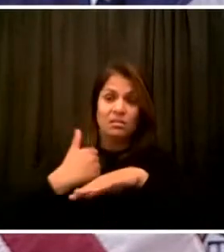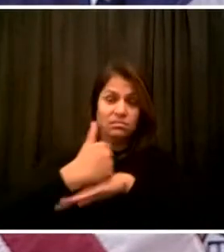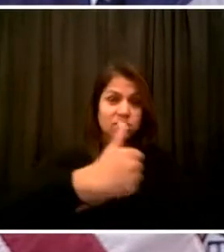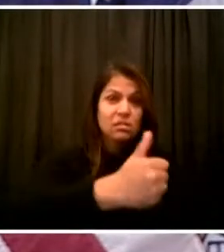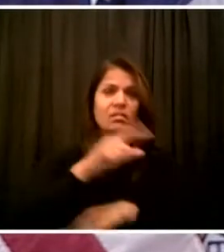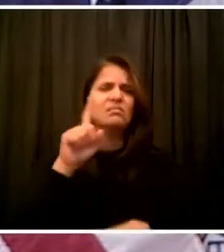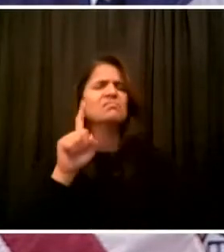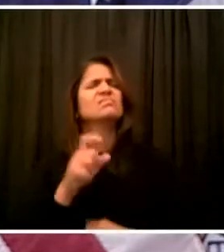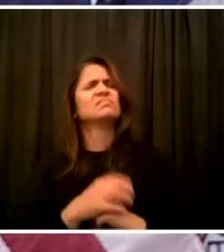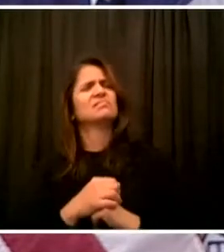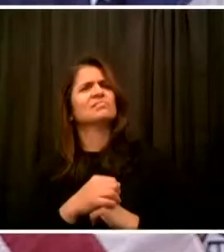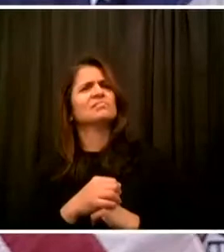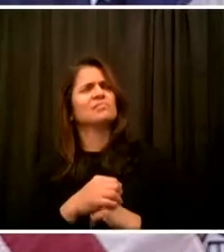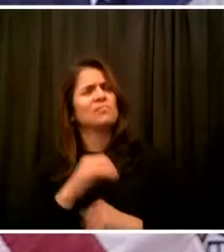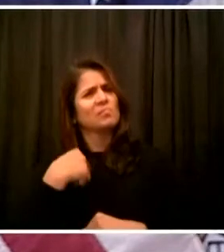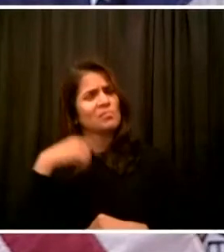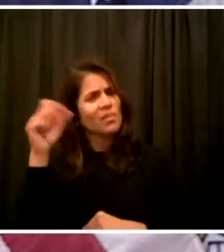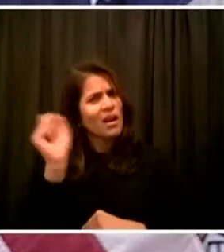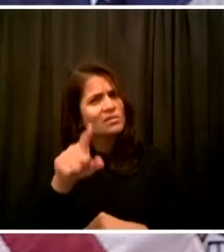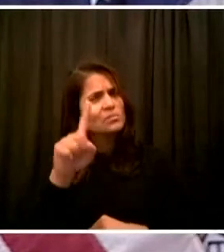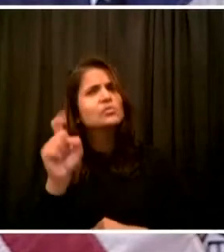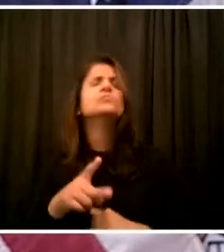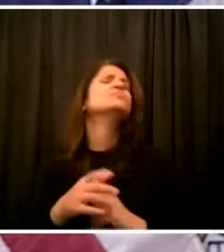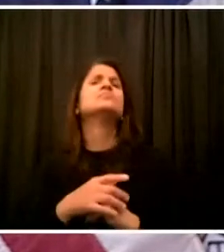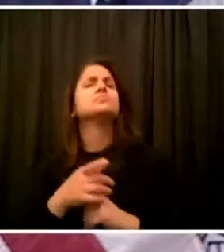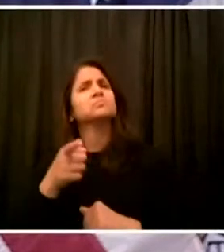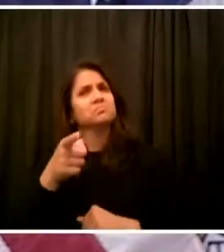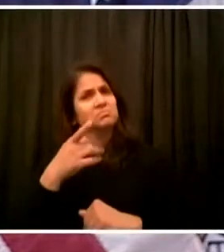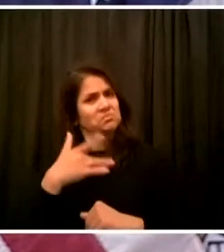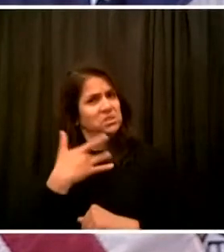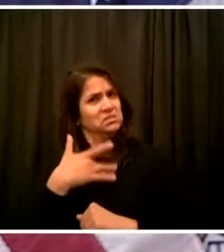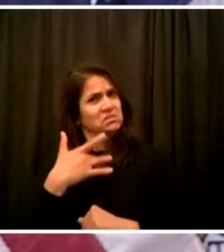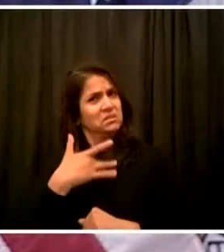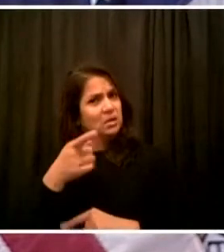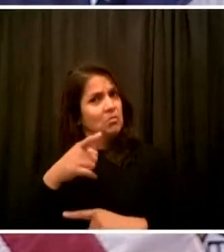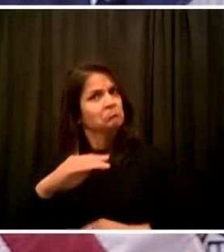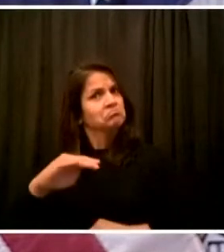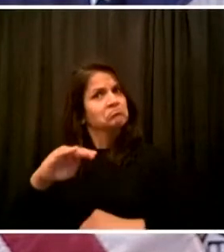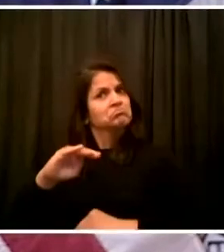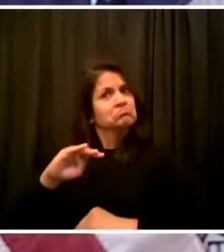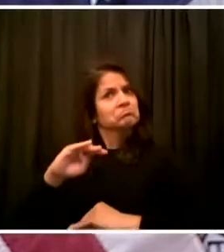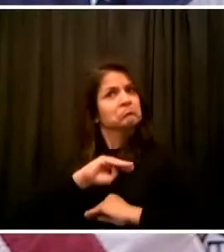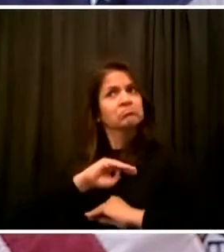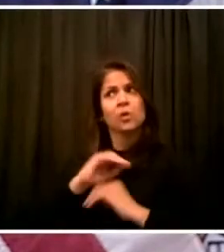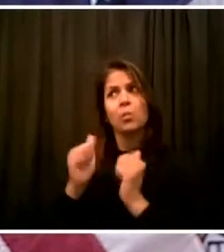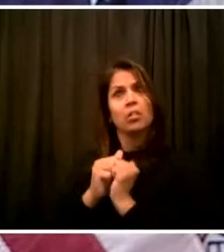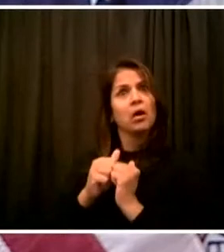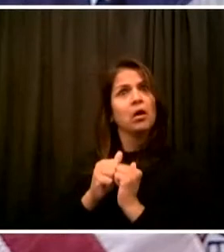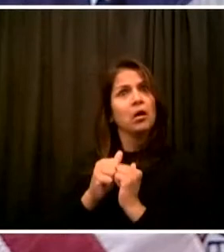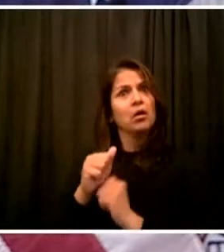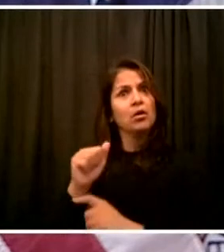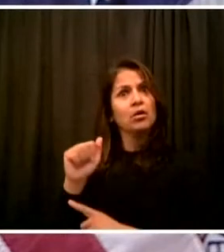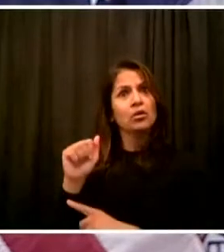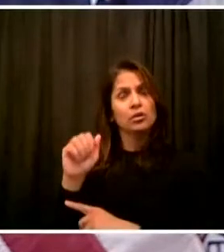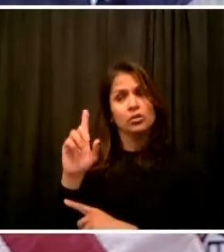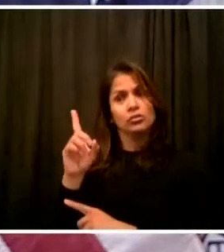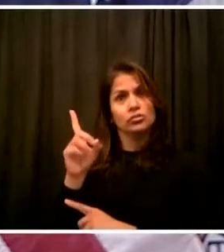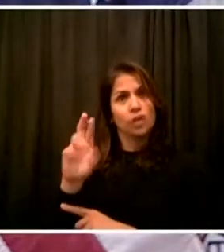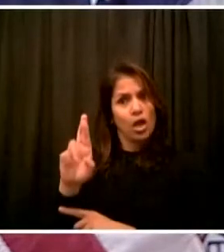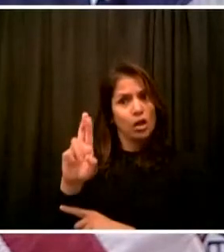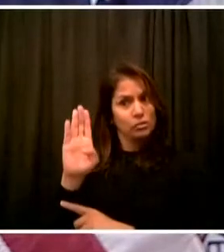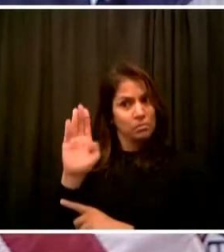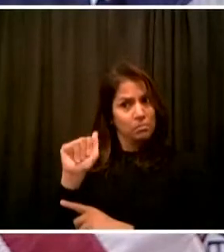Health Commissioner Barbeau is doing? And are you responsible for any of the reported tension with her because you didn't take her